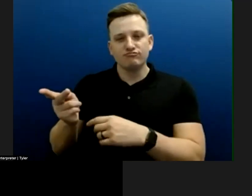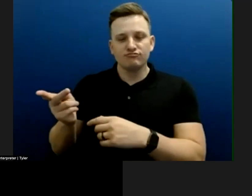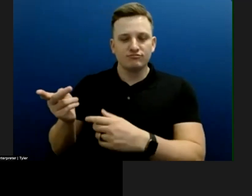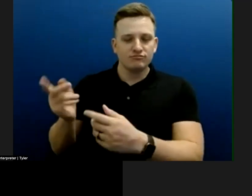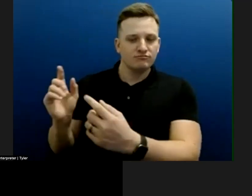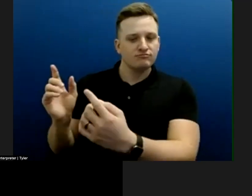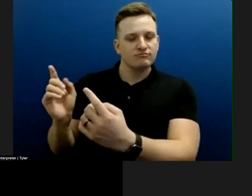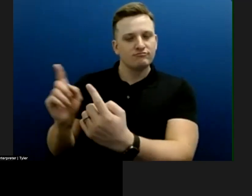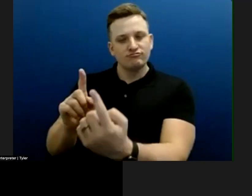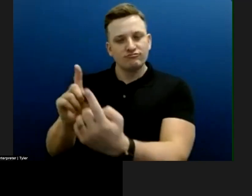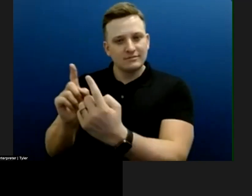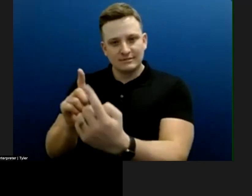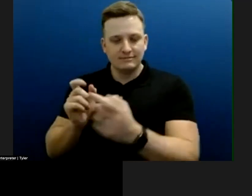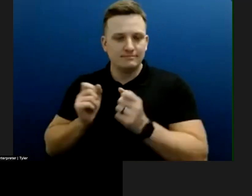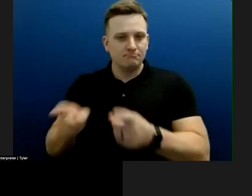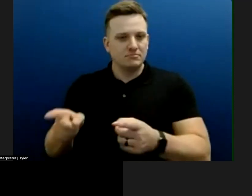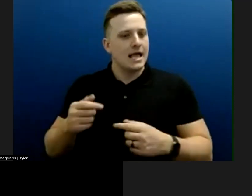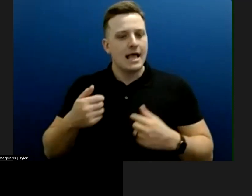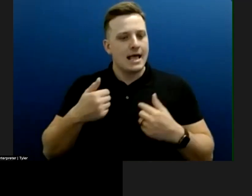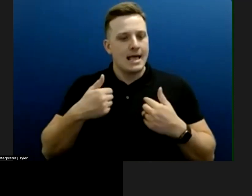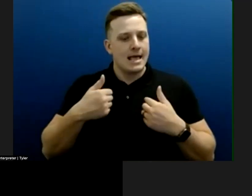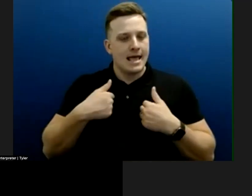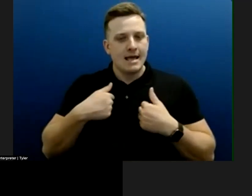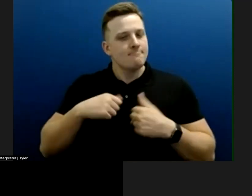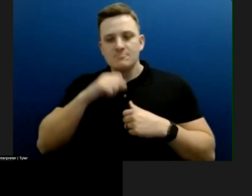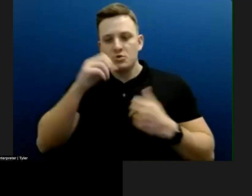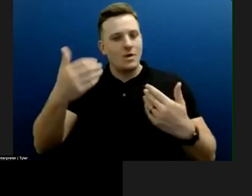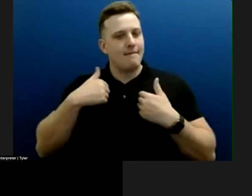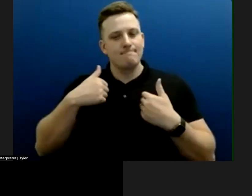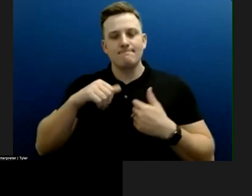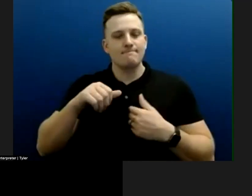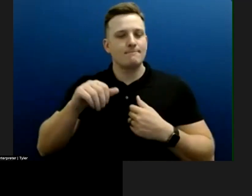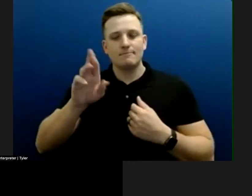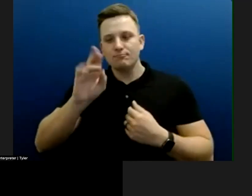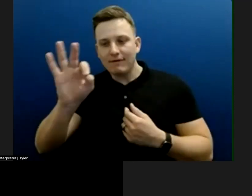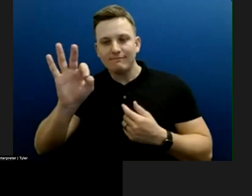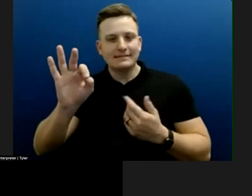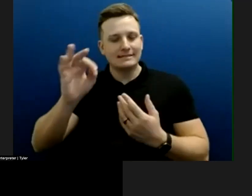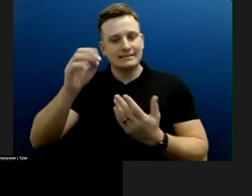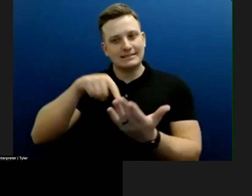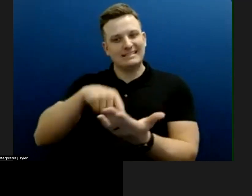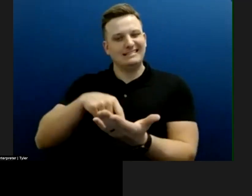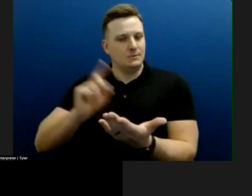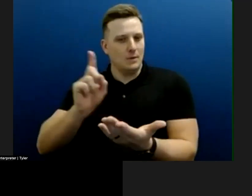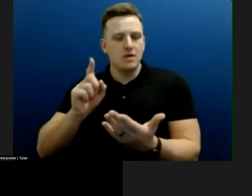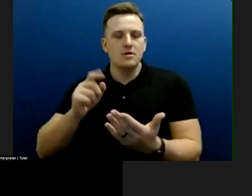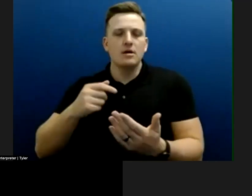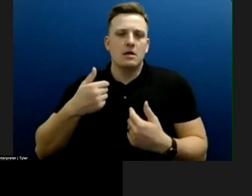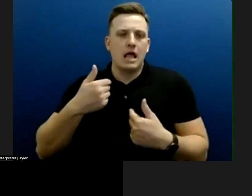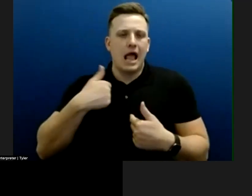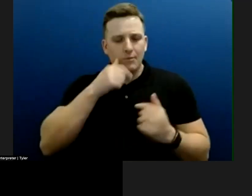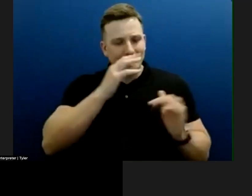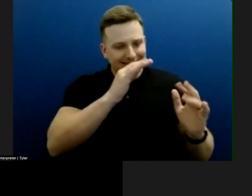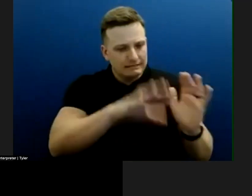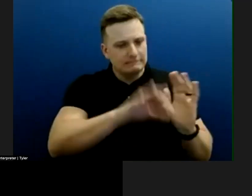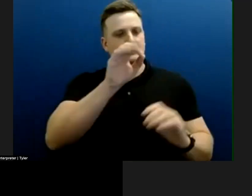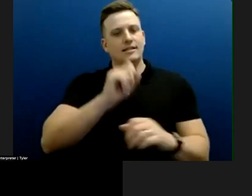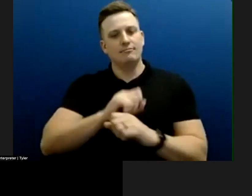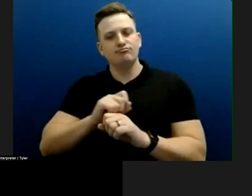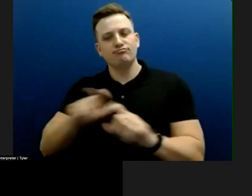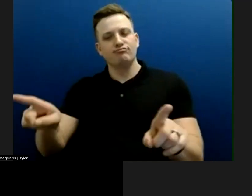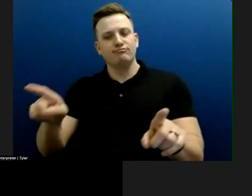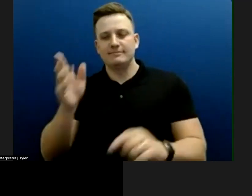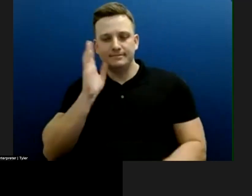one of the ones I have put a reference in, but I will send that at some point later on this